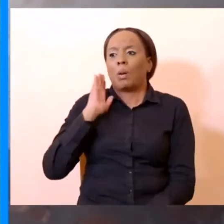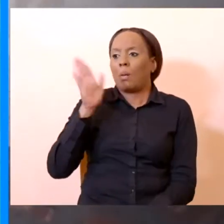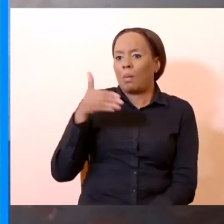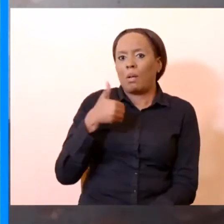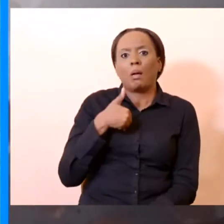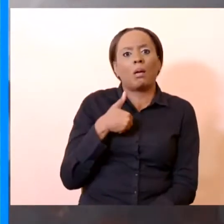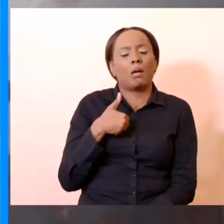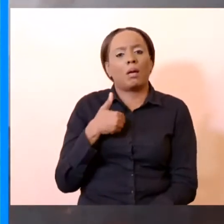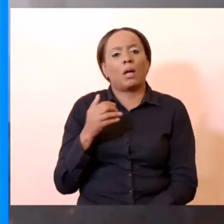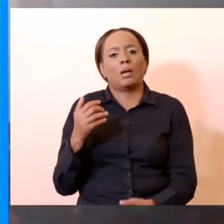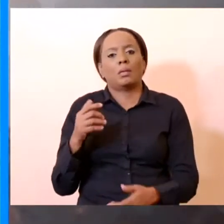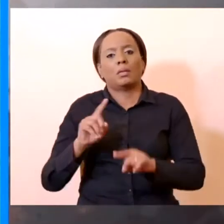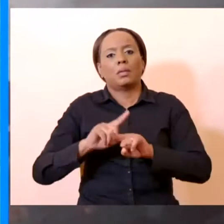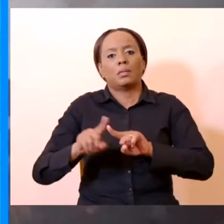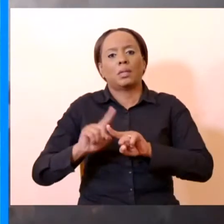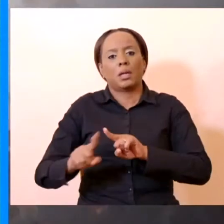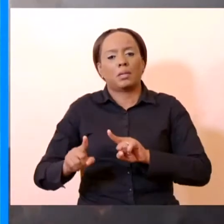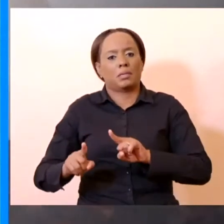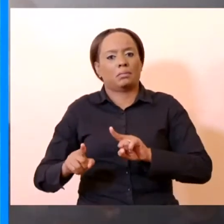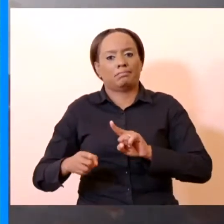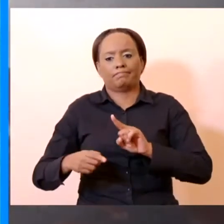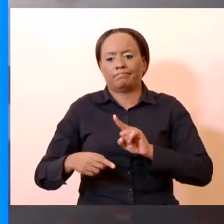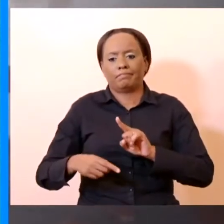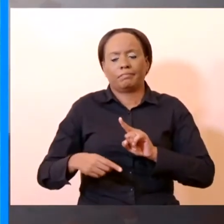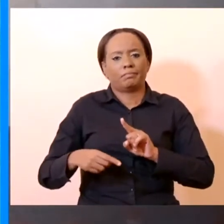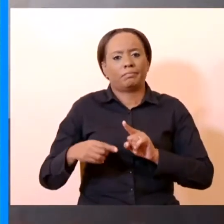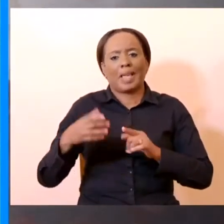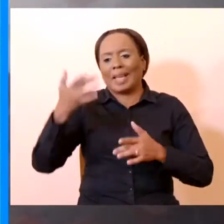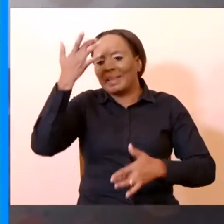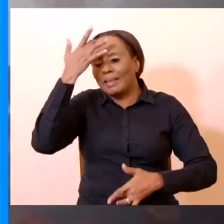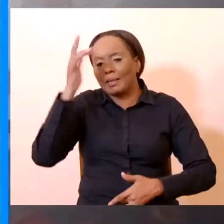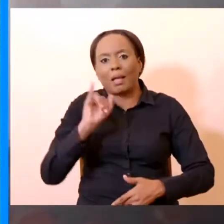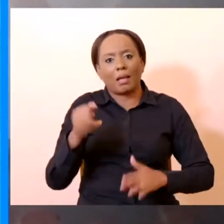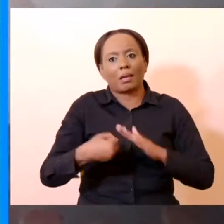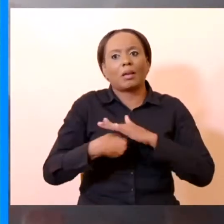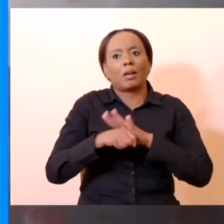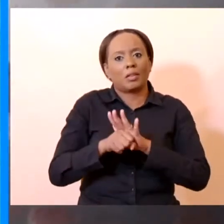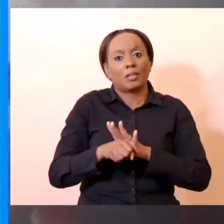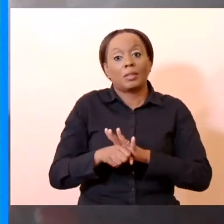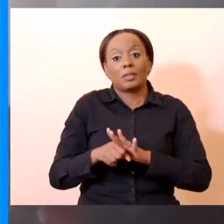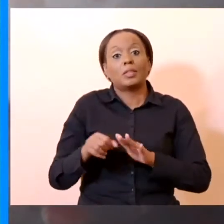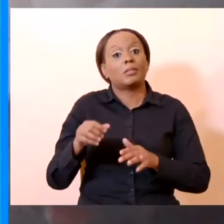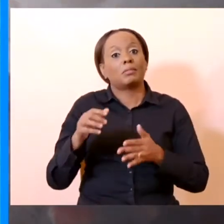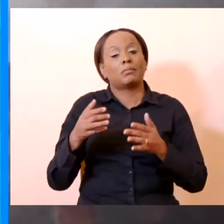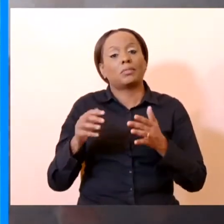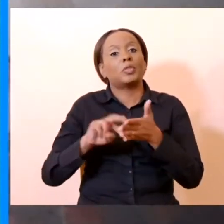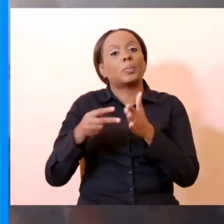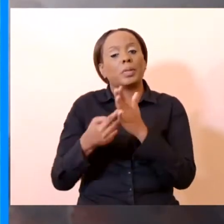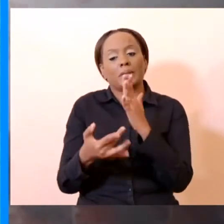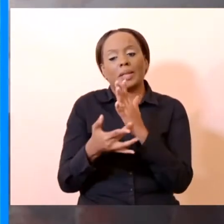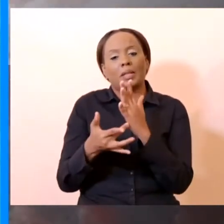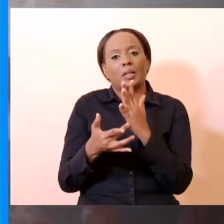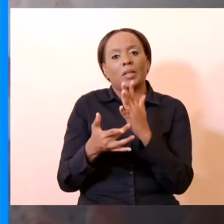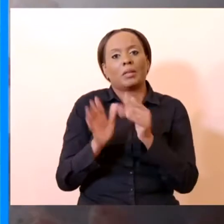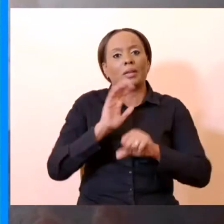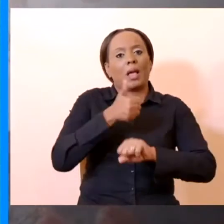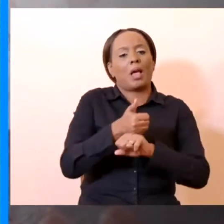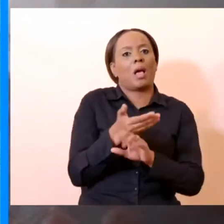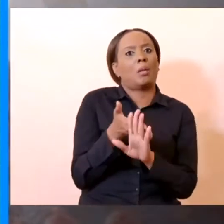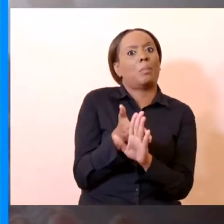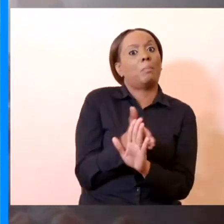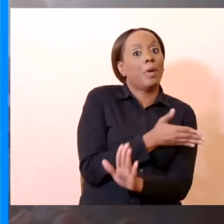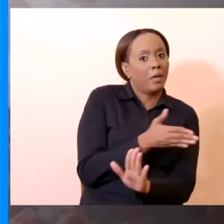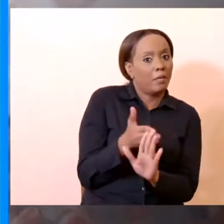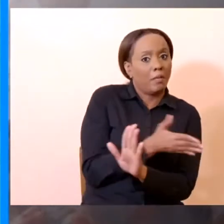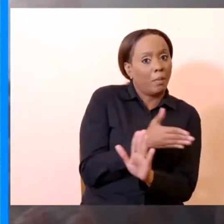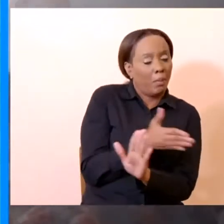the time to build up technology. So the technology had to be there, approved, and waiting for